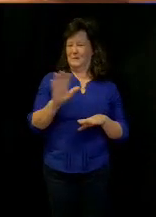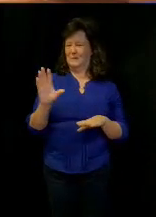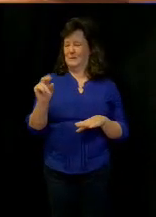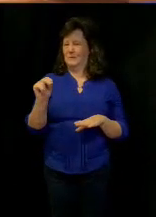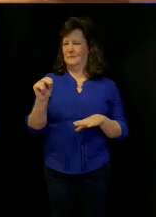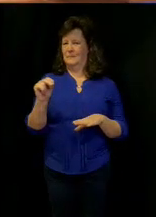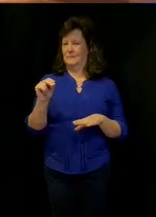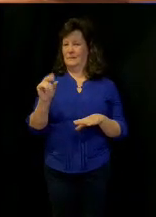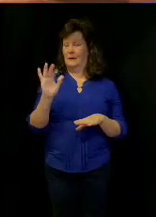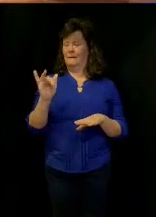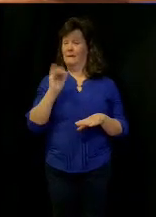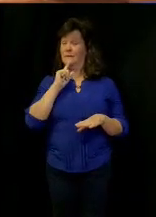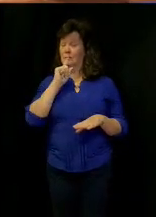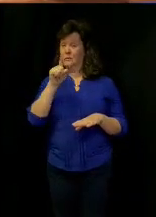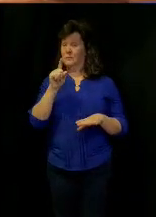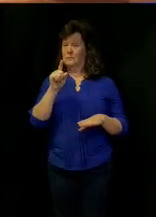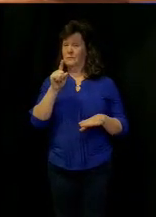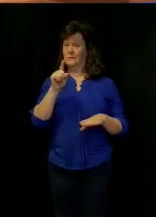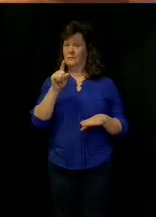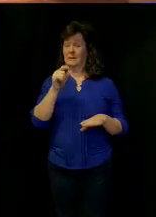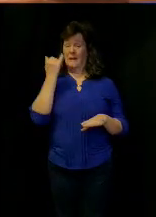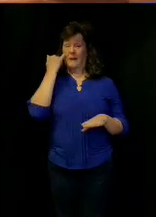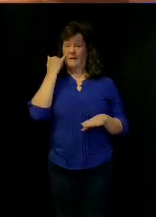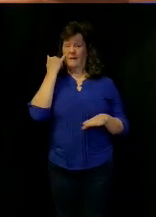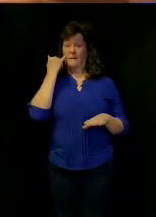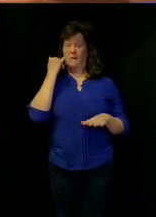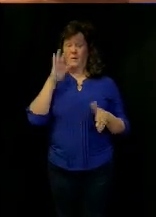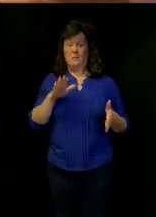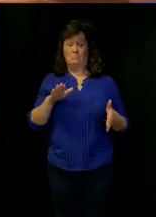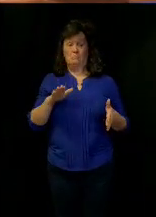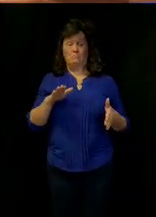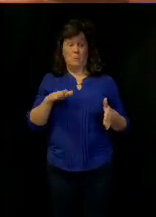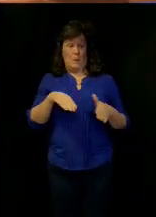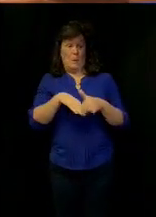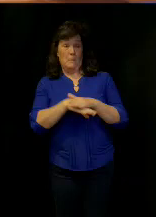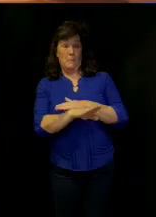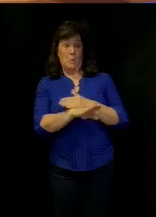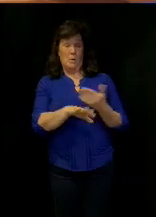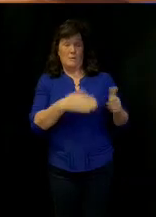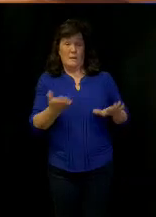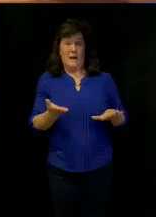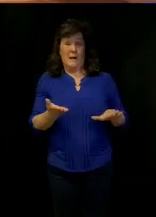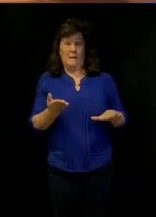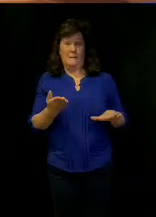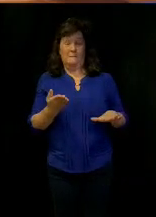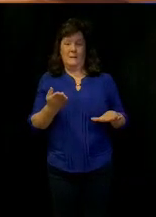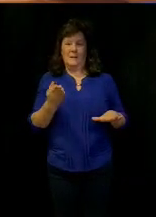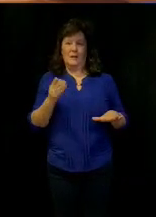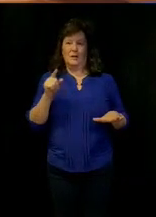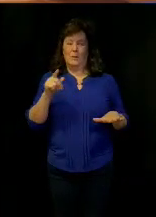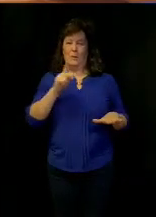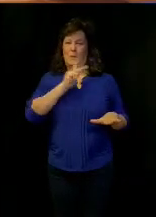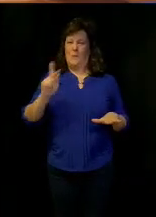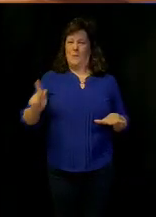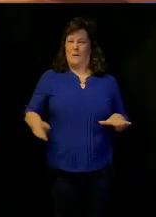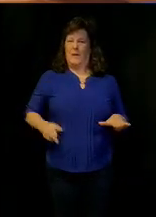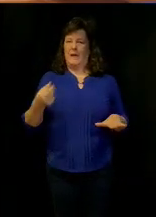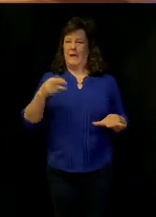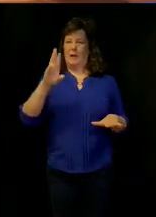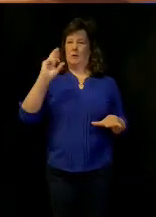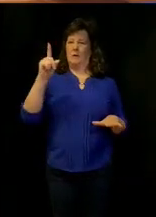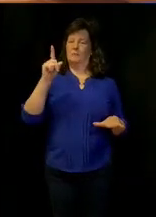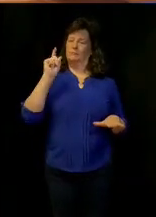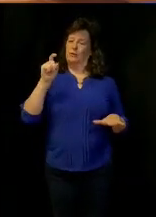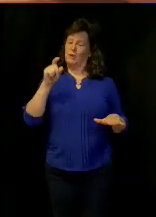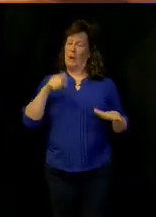right. If that was the truth, if he was just born to die, then they should have killed him when he was a little baby when they were going through, remember when? Yeah. Huh?